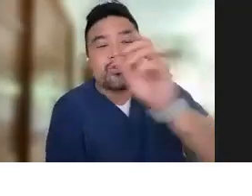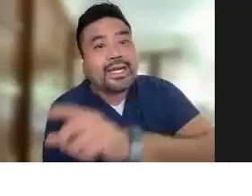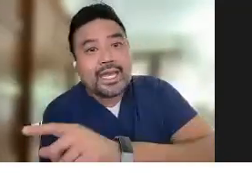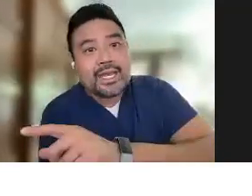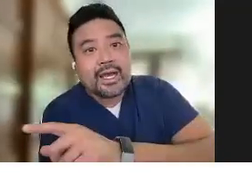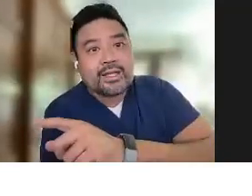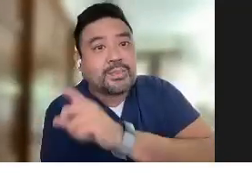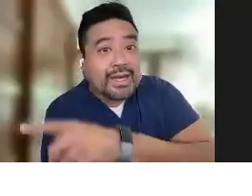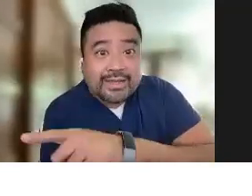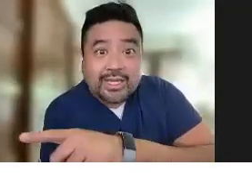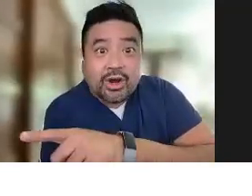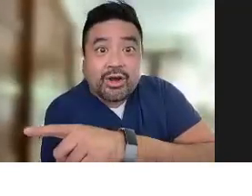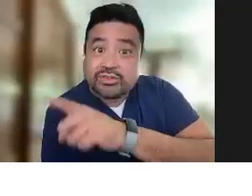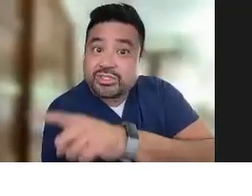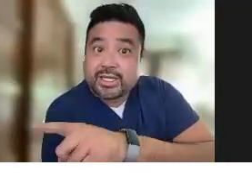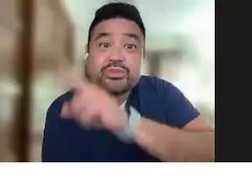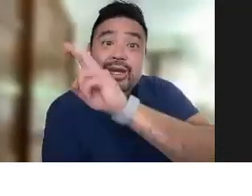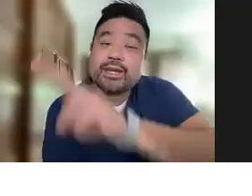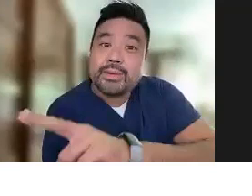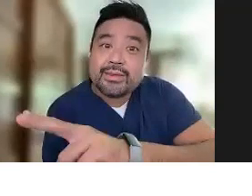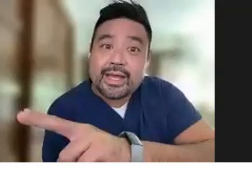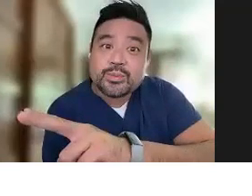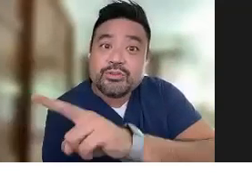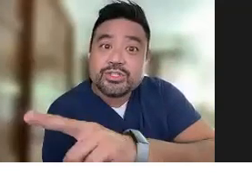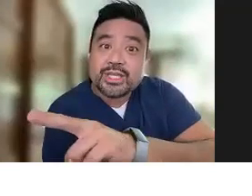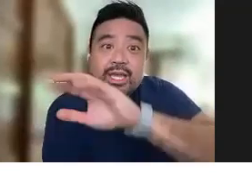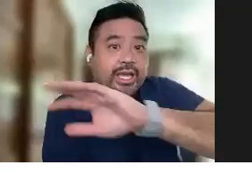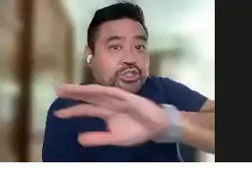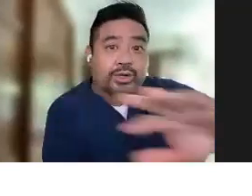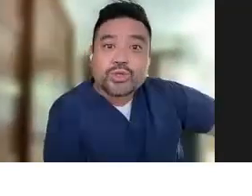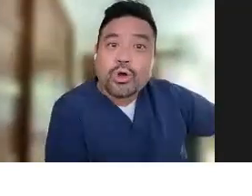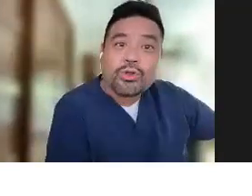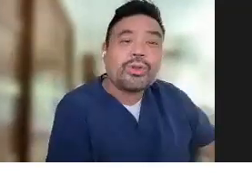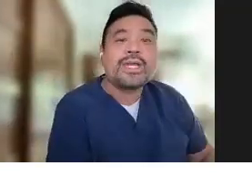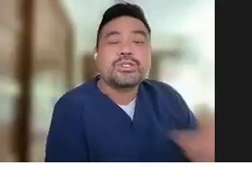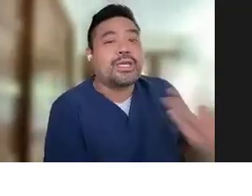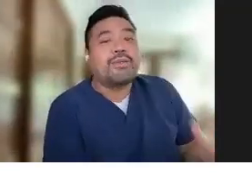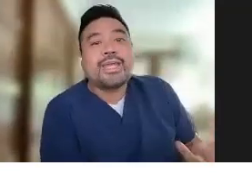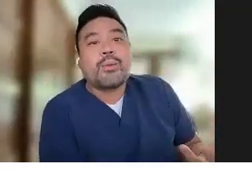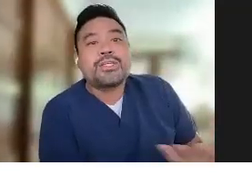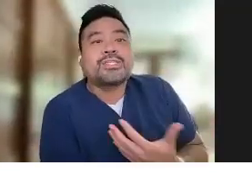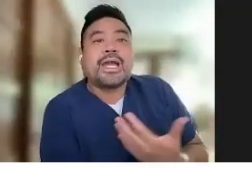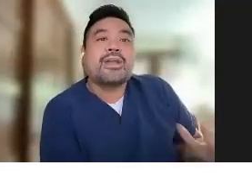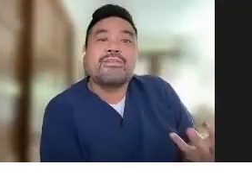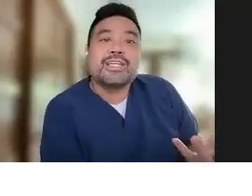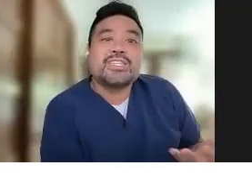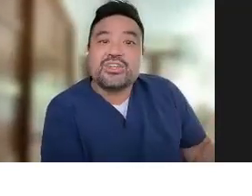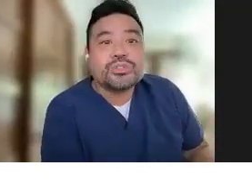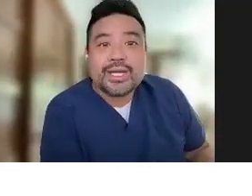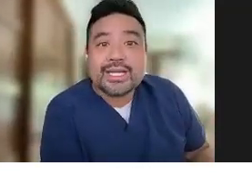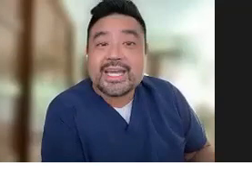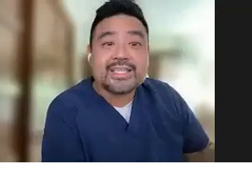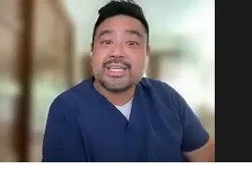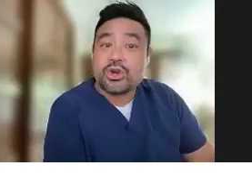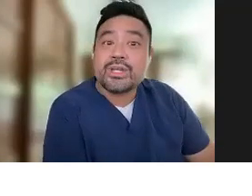from trying to get a spot in the ER if you're sick, trying to get a bed in the hospital if you're sick. It trickles all the way down to even the outpatient side. You're not even that sick. You